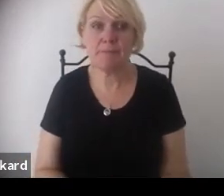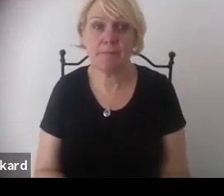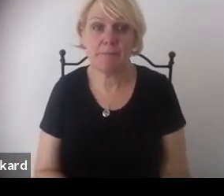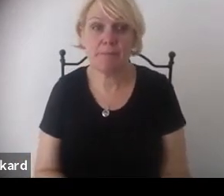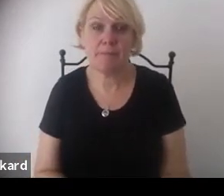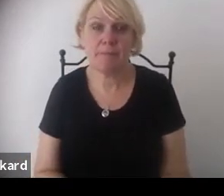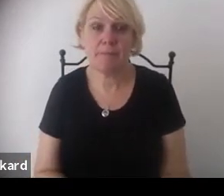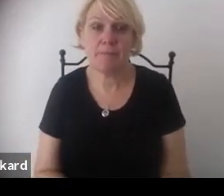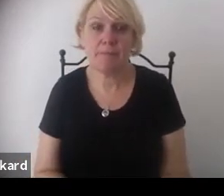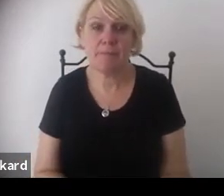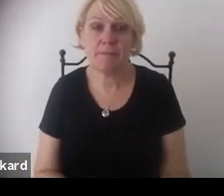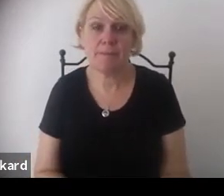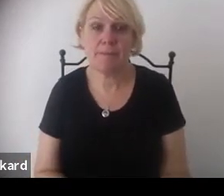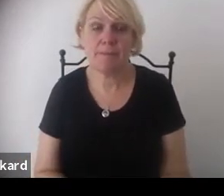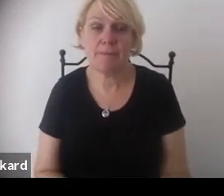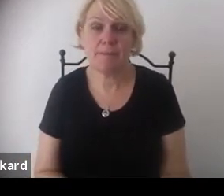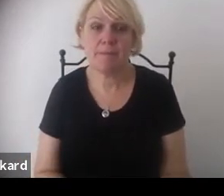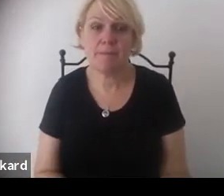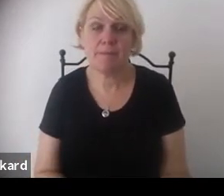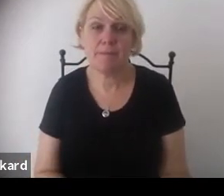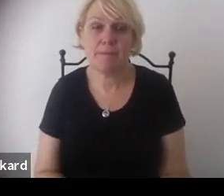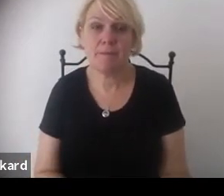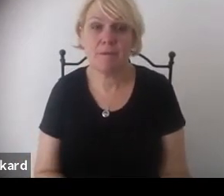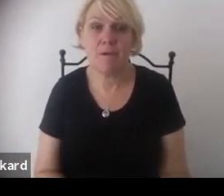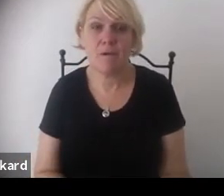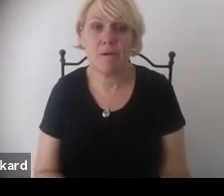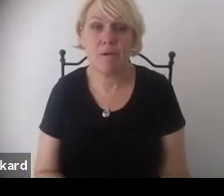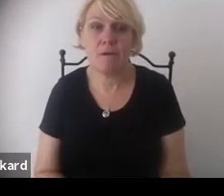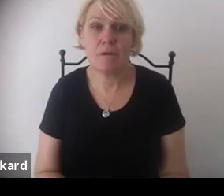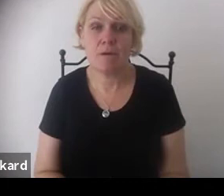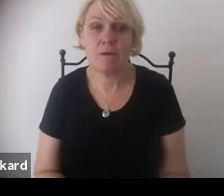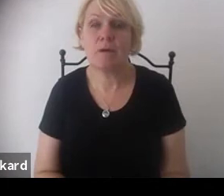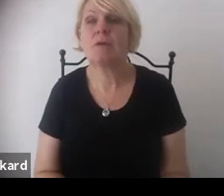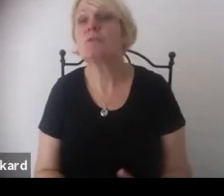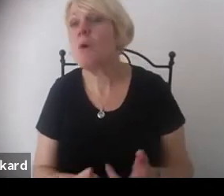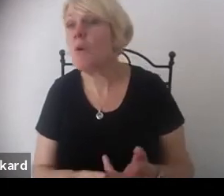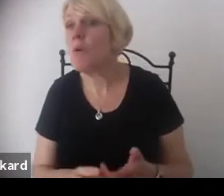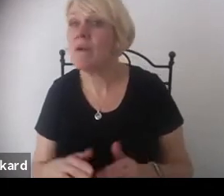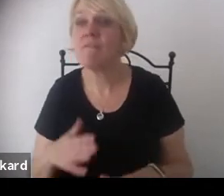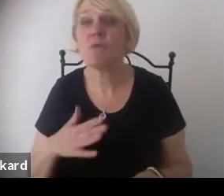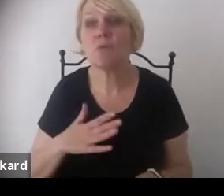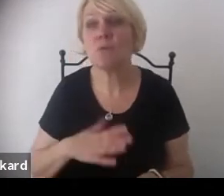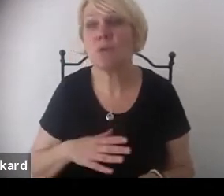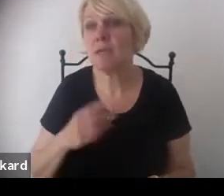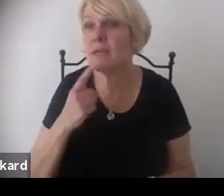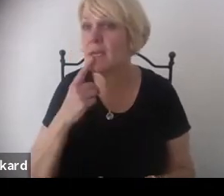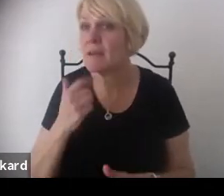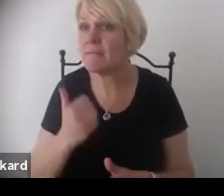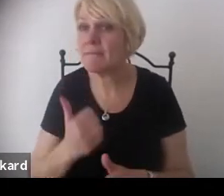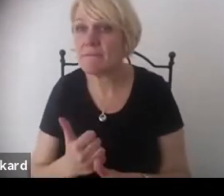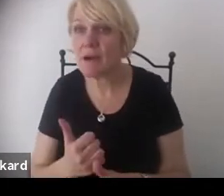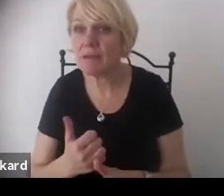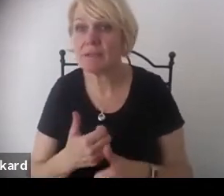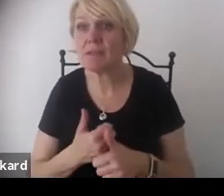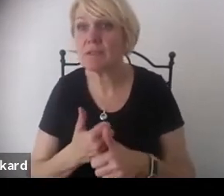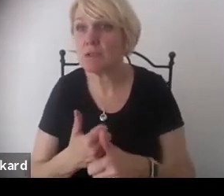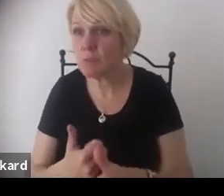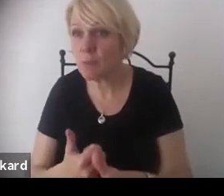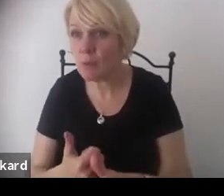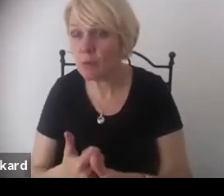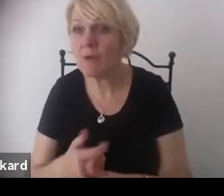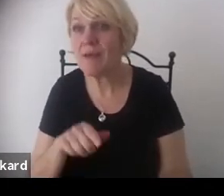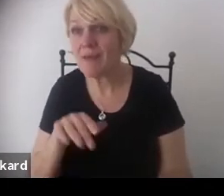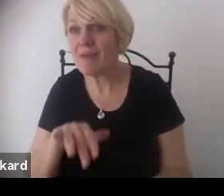anybody really who needs advice and support. So that's probably the main thing, how we've